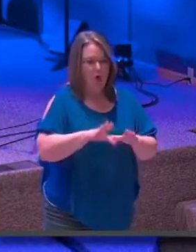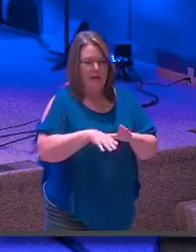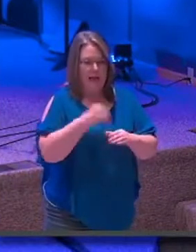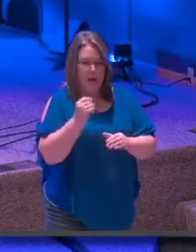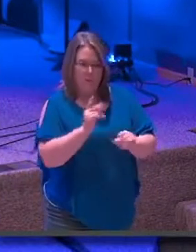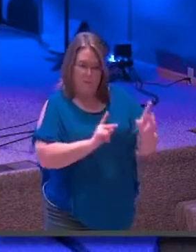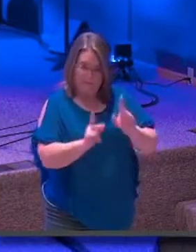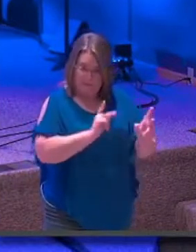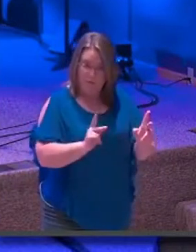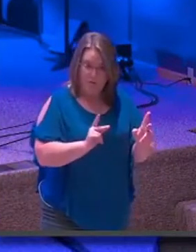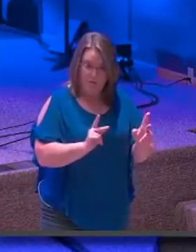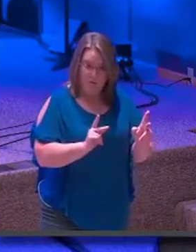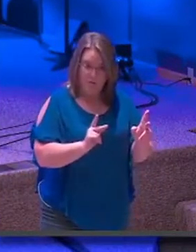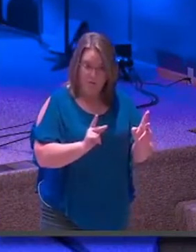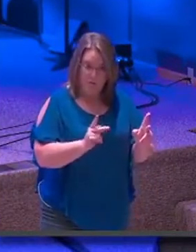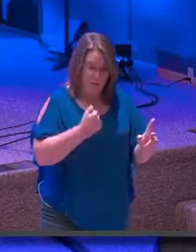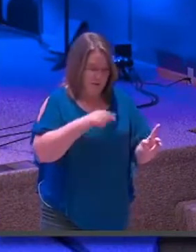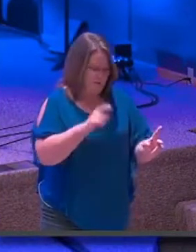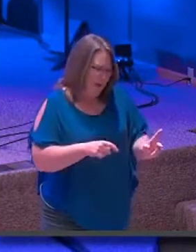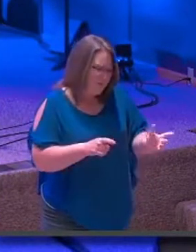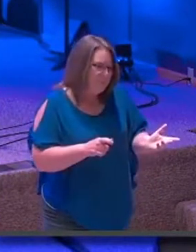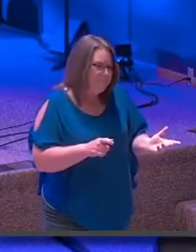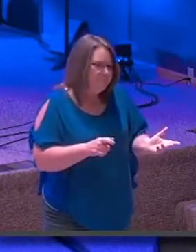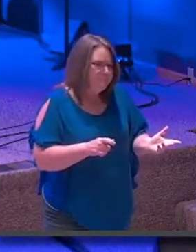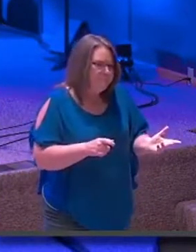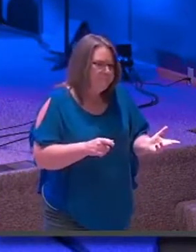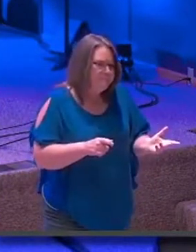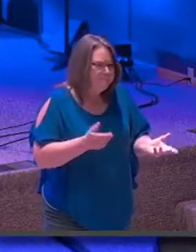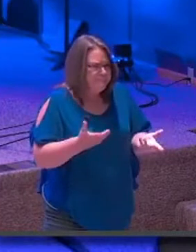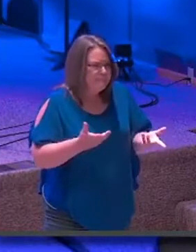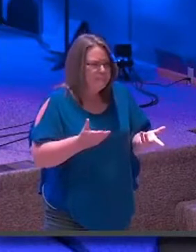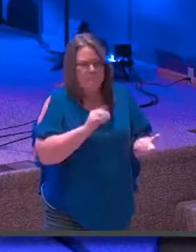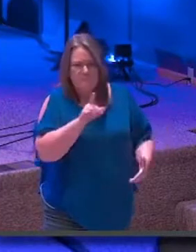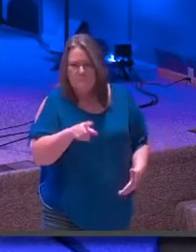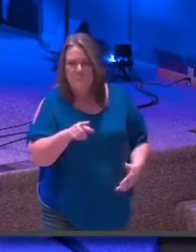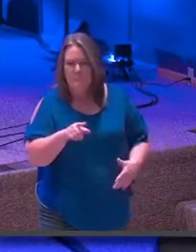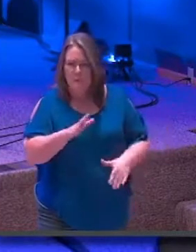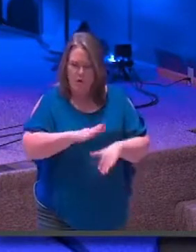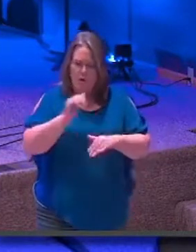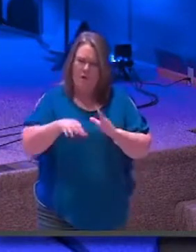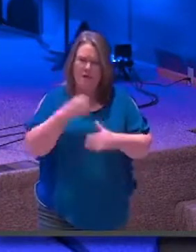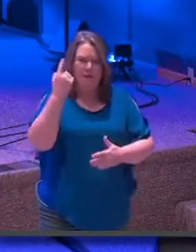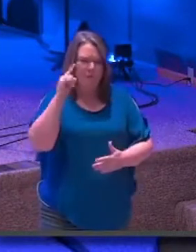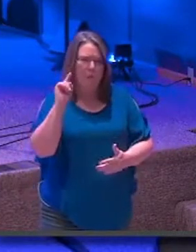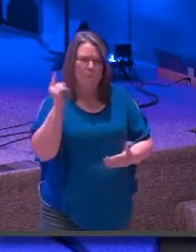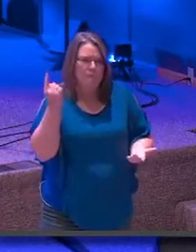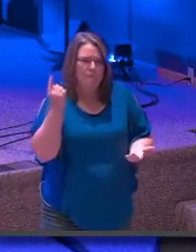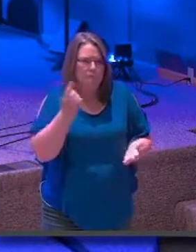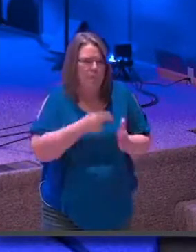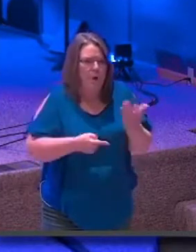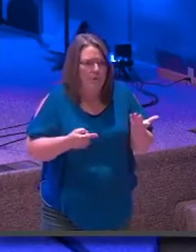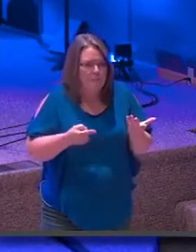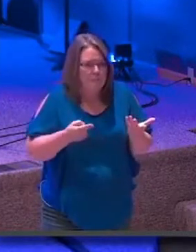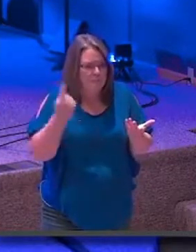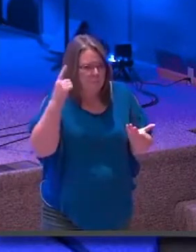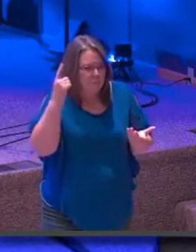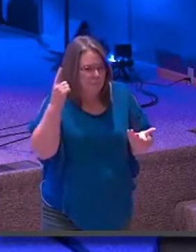so we have to kind of ask the question, called out for what? Now,